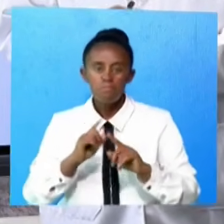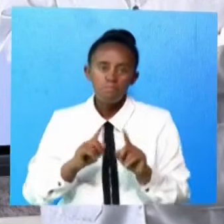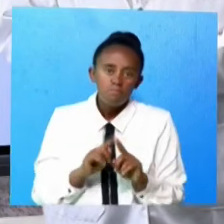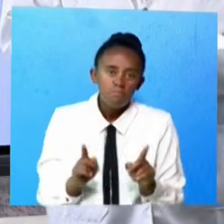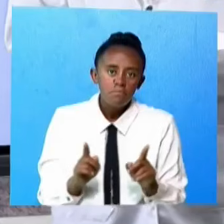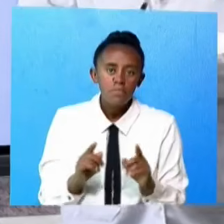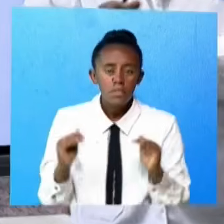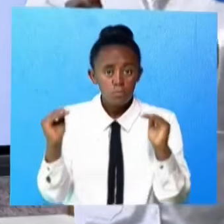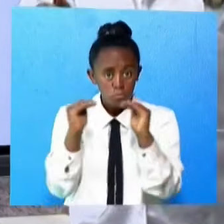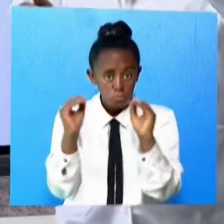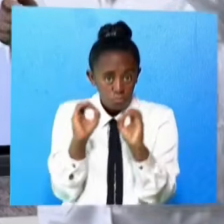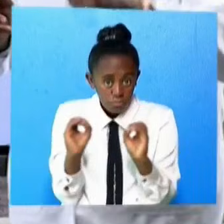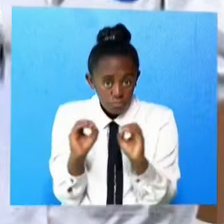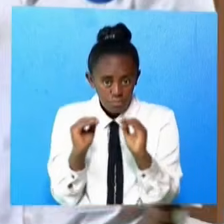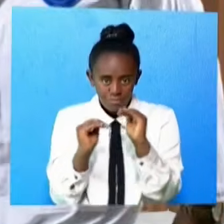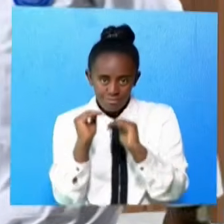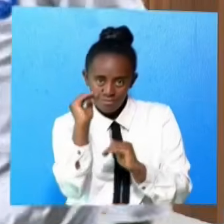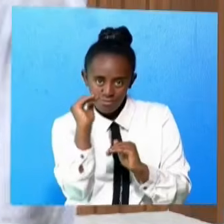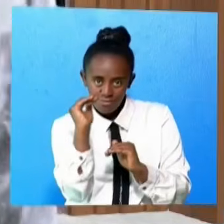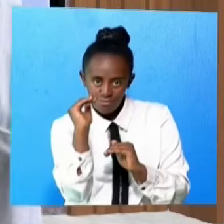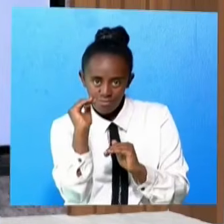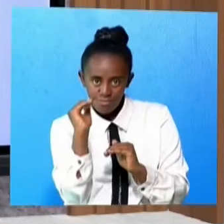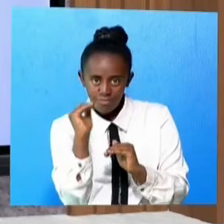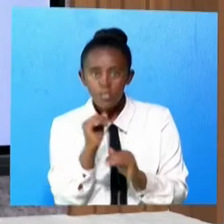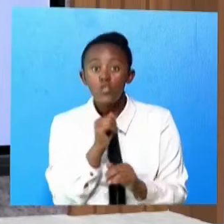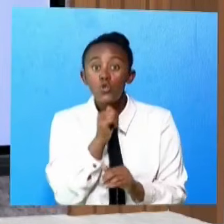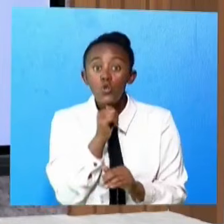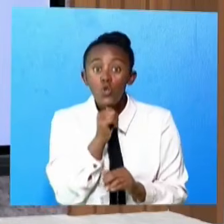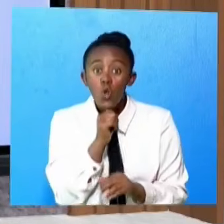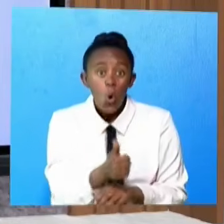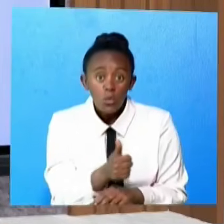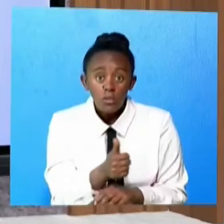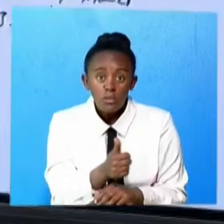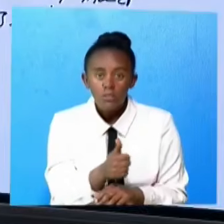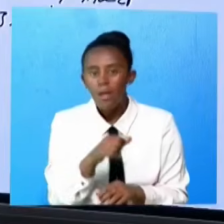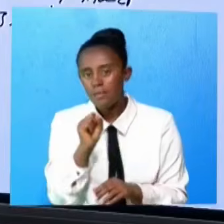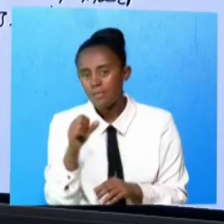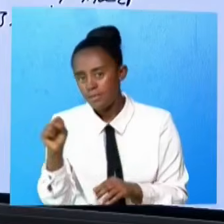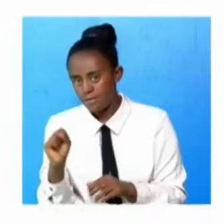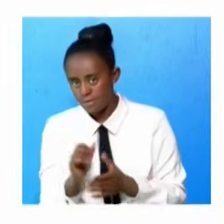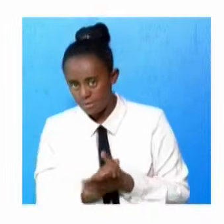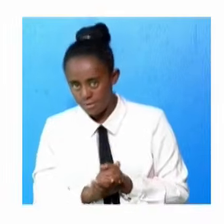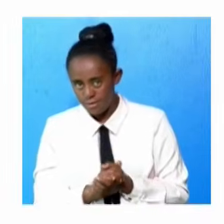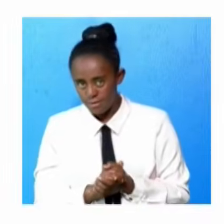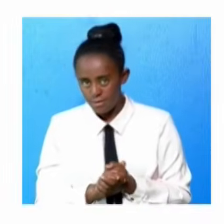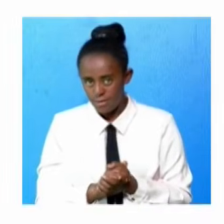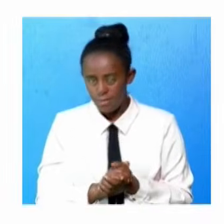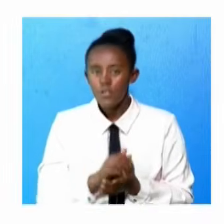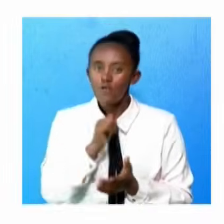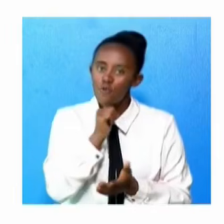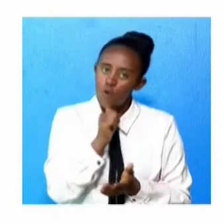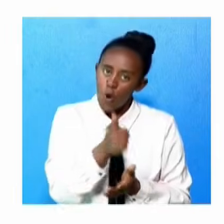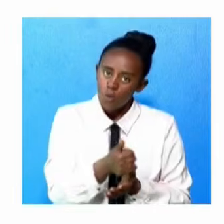they are not equal, don't forget that N out is possible. That means